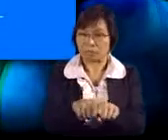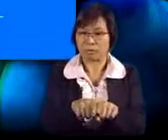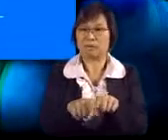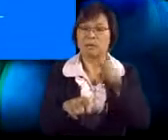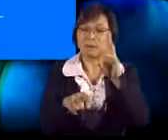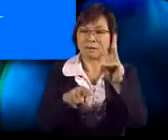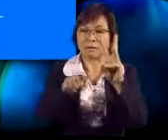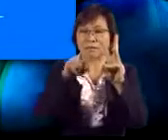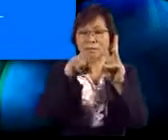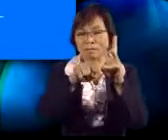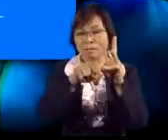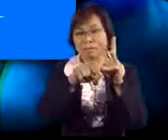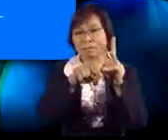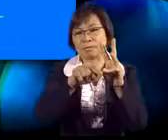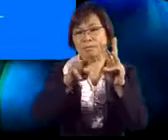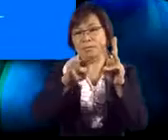to